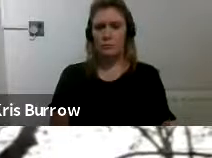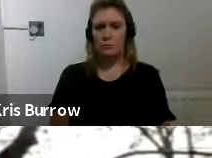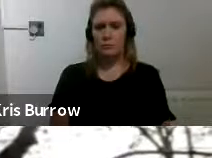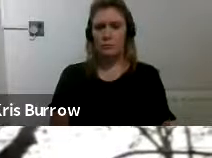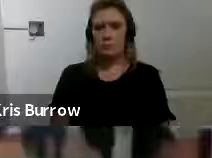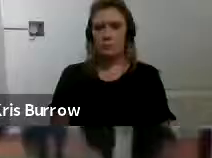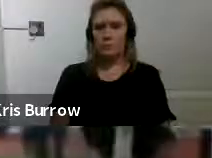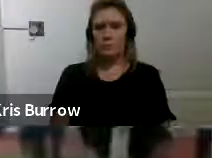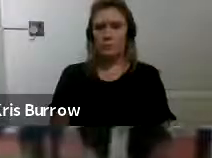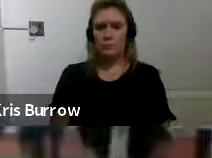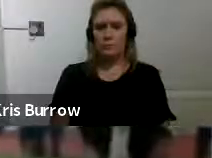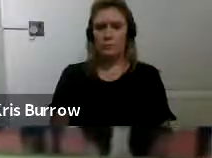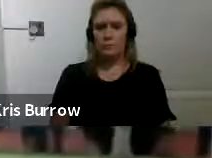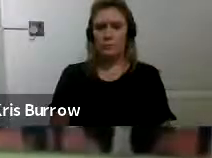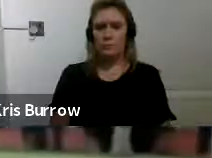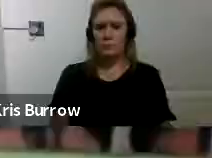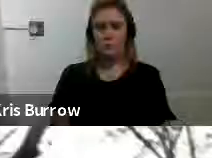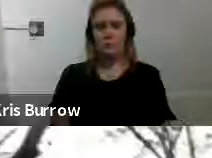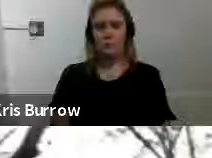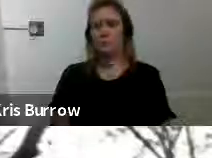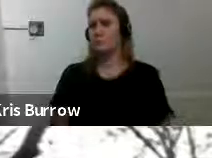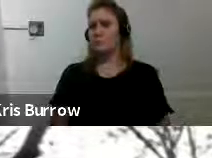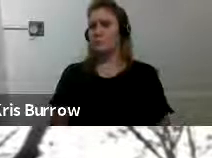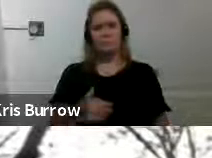No more drugs.